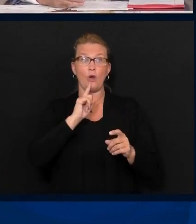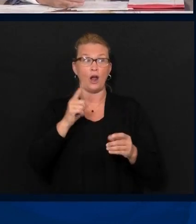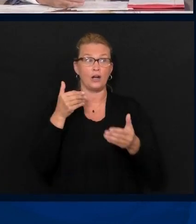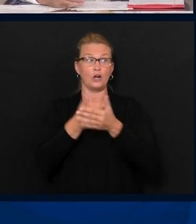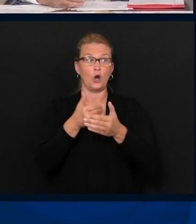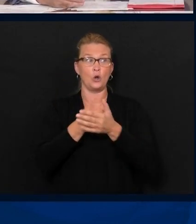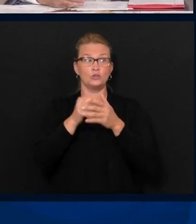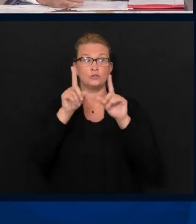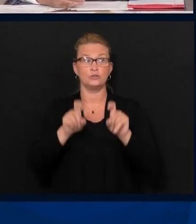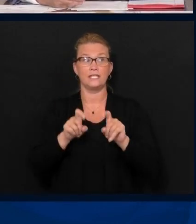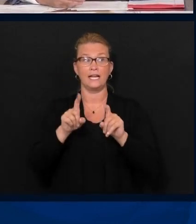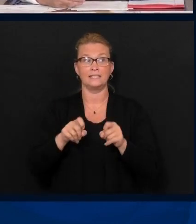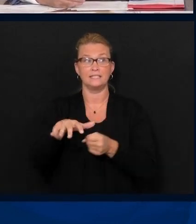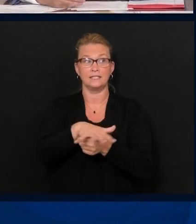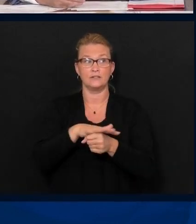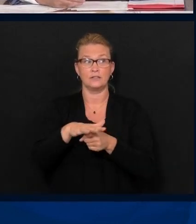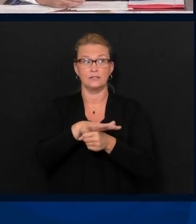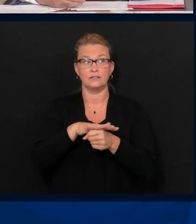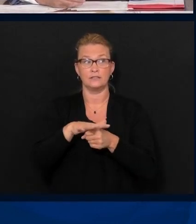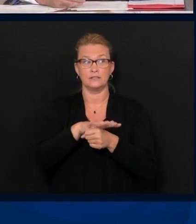from you, it's in the bordering county.